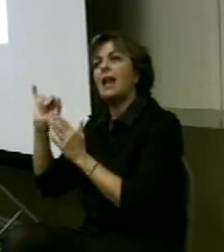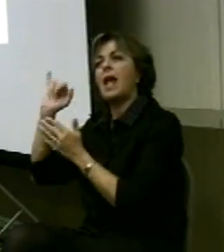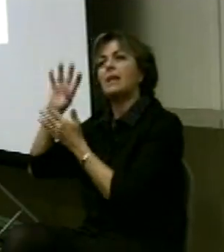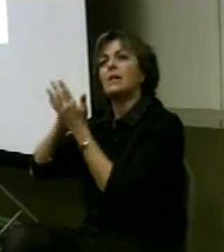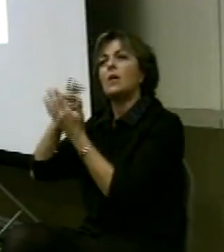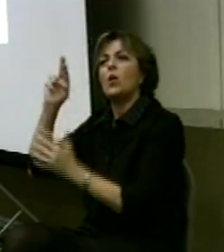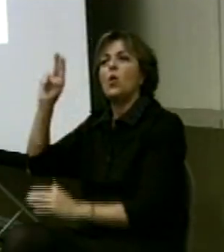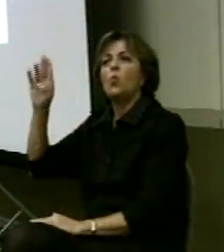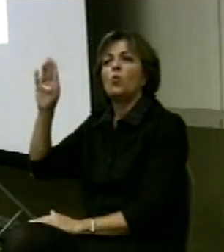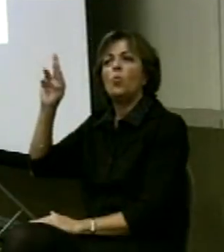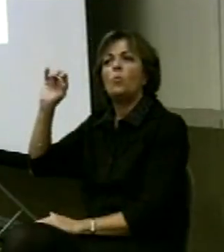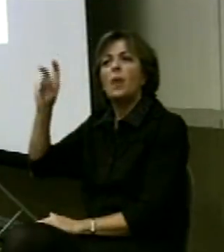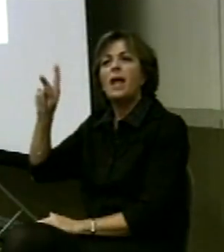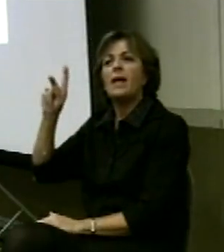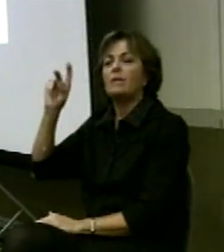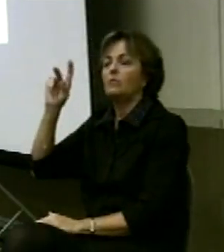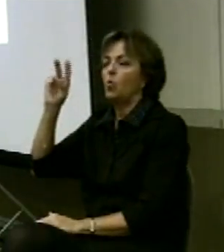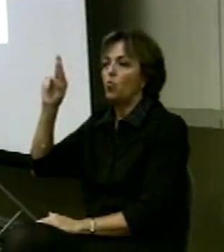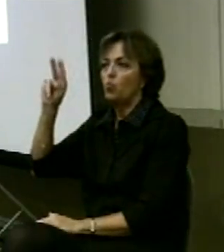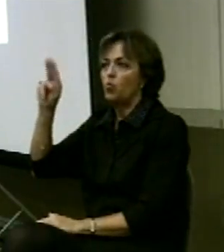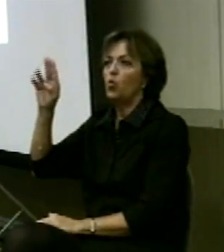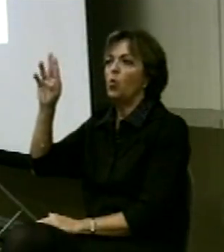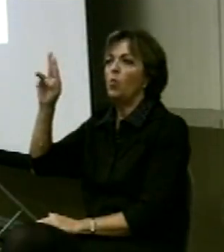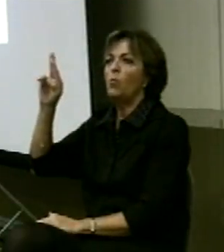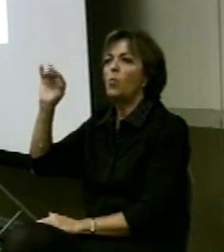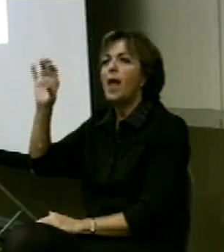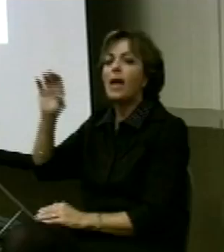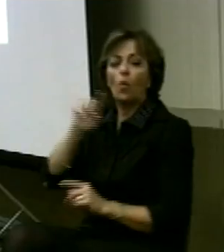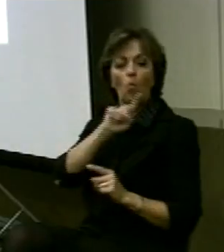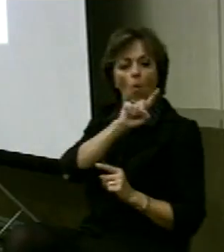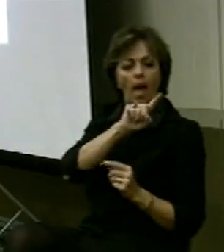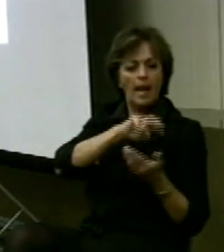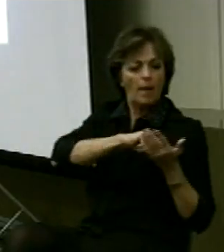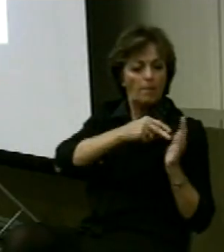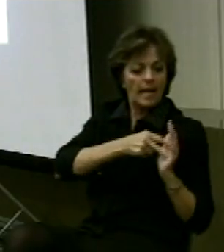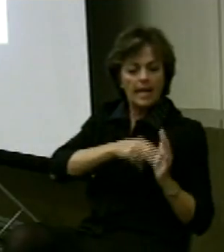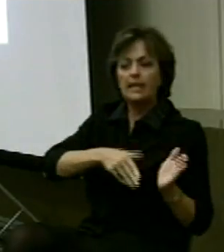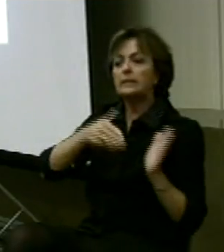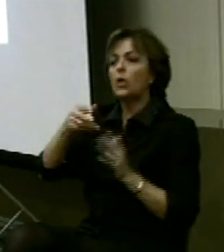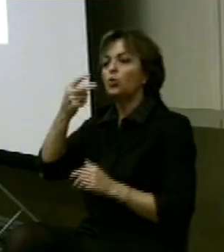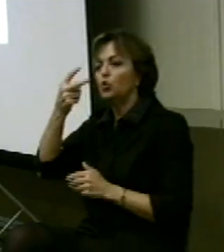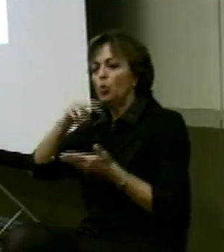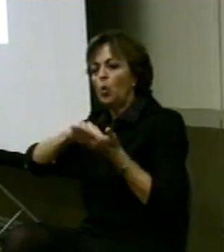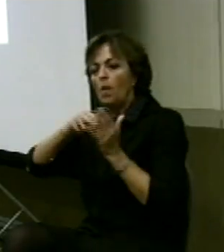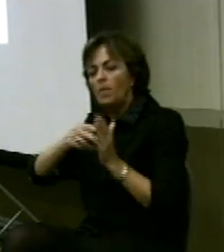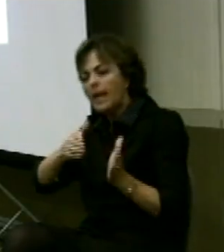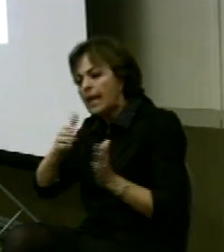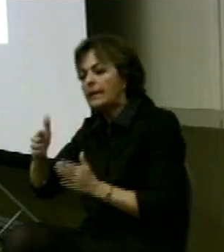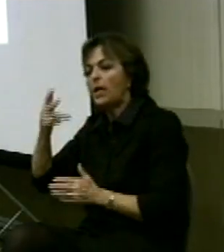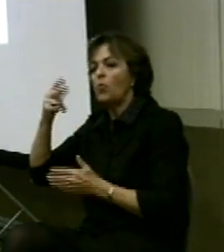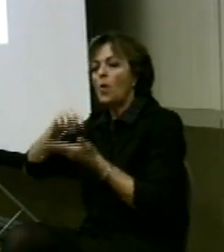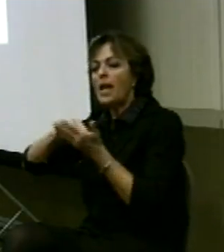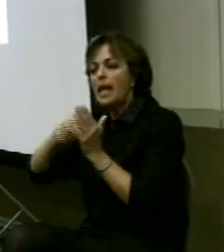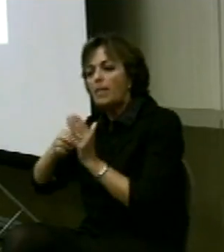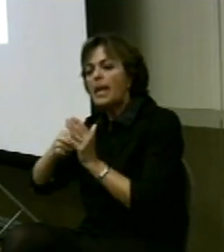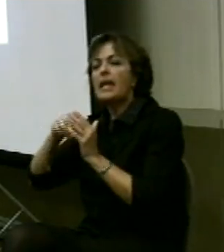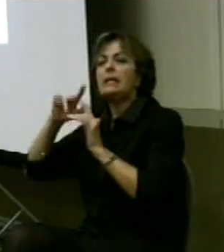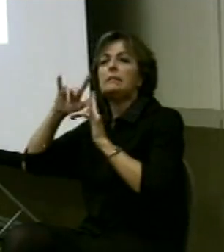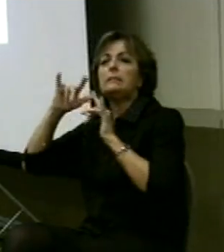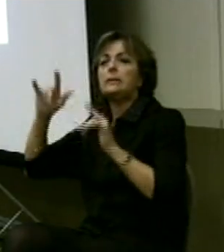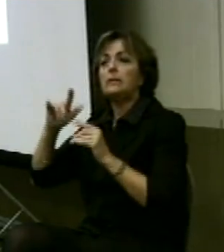have the different behaviors and have 1, 2, 3, 4. A 1 means this, a 2 means this, a 3 means that. Again, it's still somewhat subjective, but it's a lot